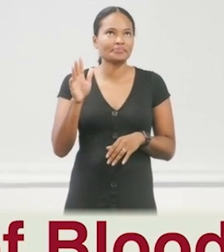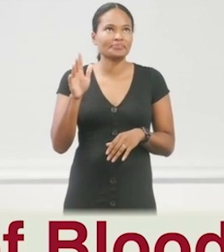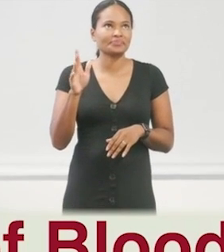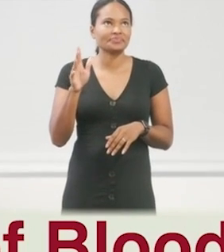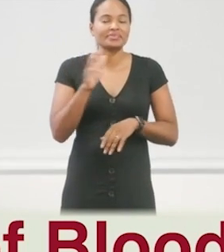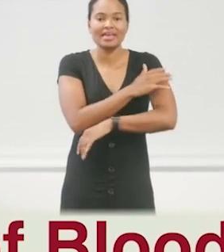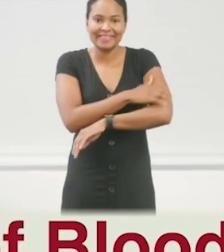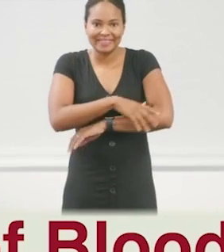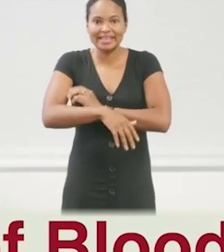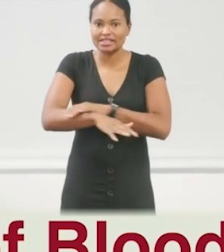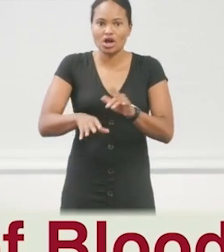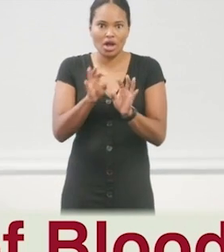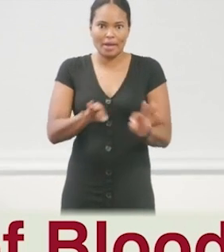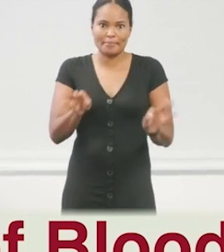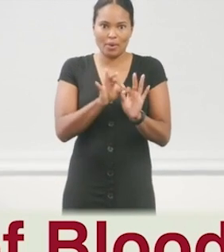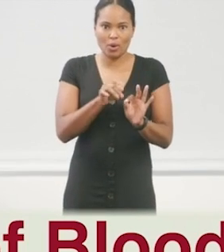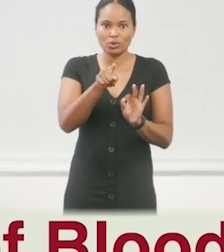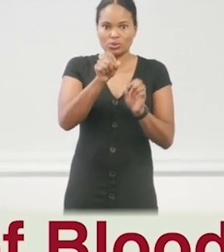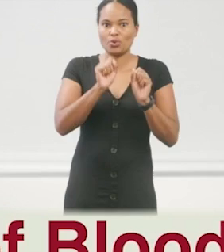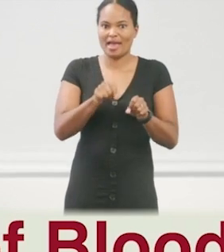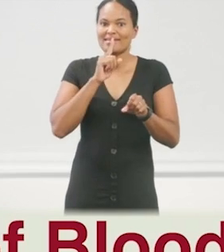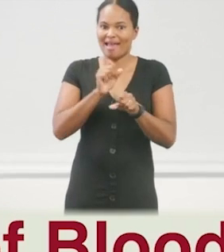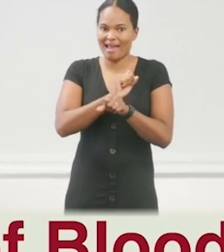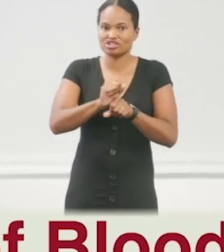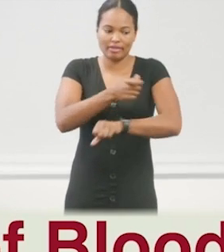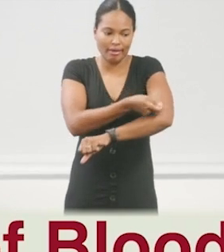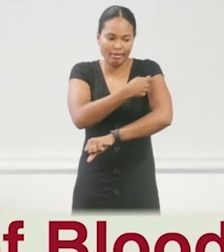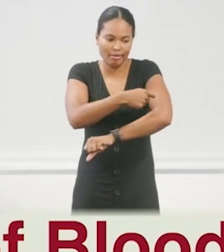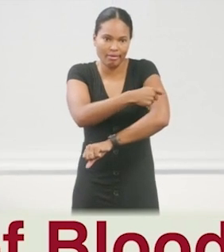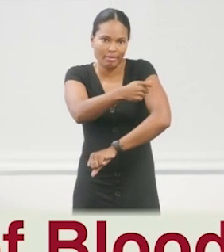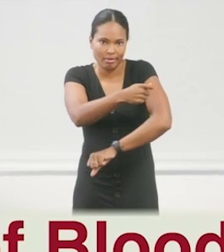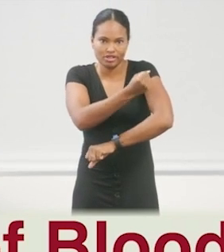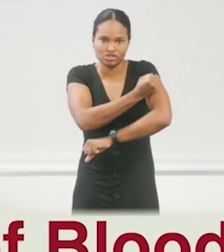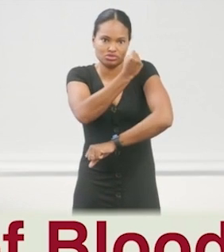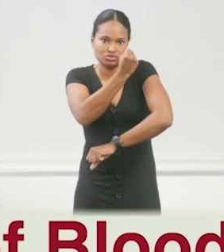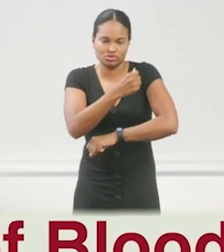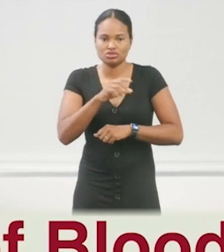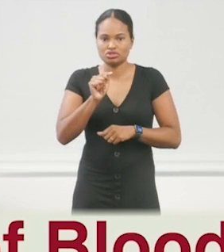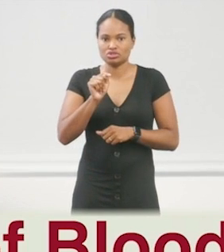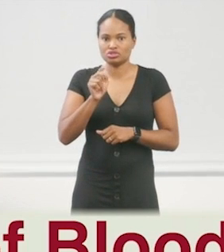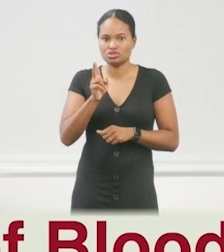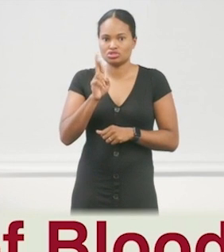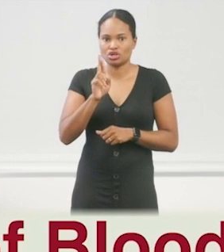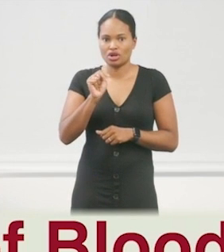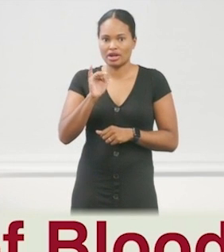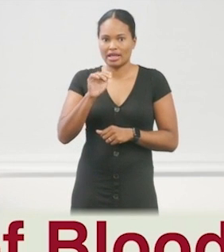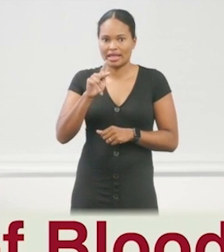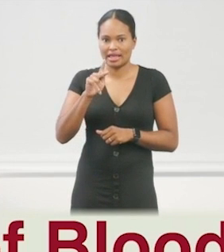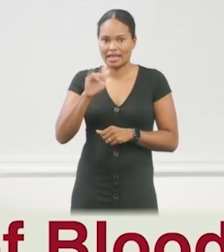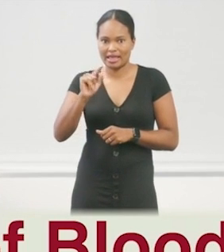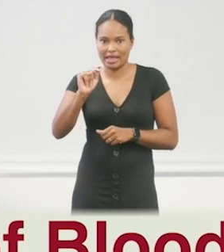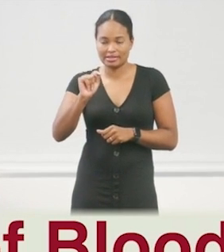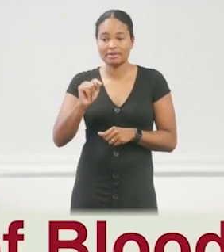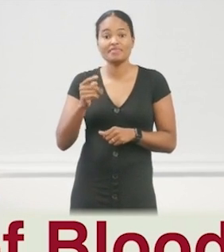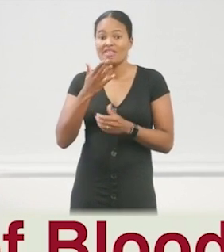are going to be your main things where you can actually do something with the tourniquet. There's these really cool kits on Stop the Bleed where